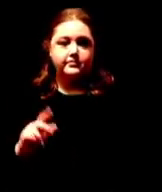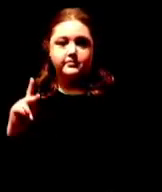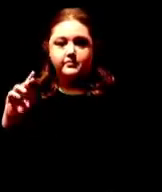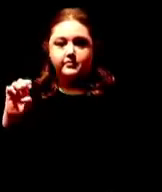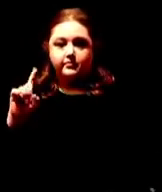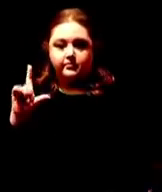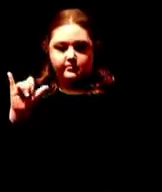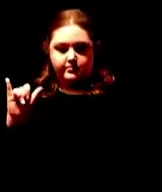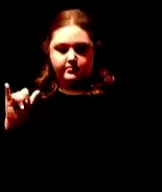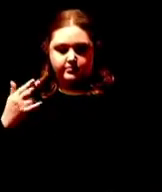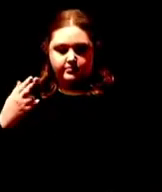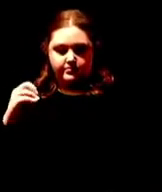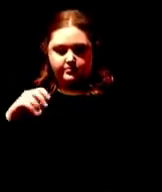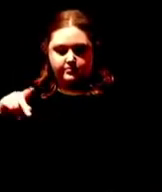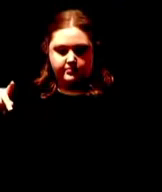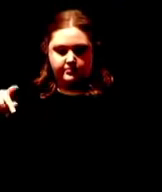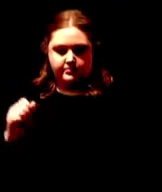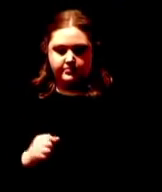Kaylee Hopp.